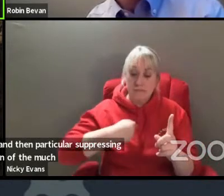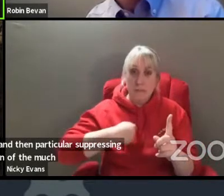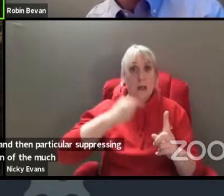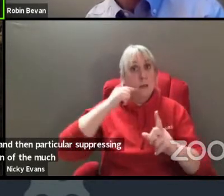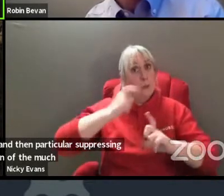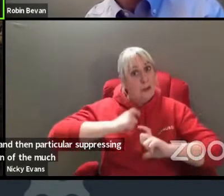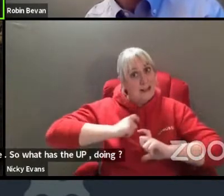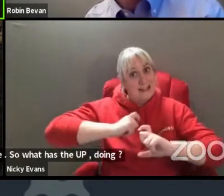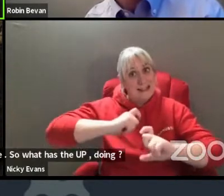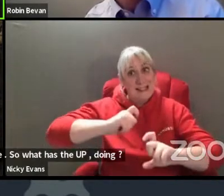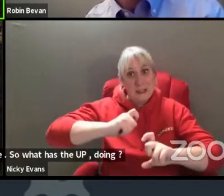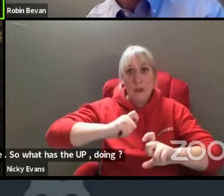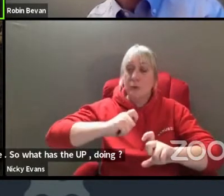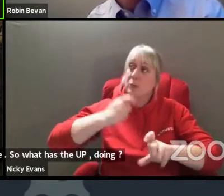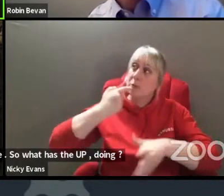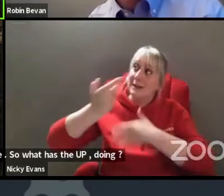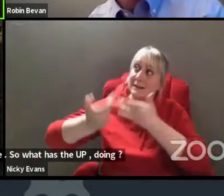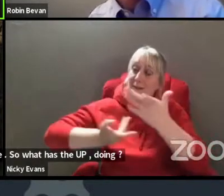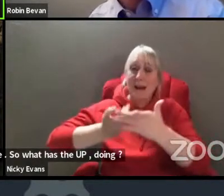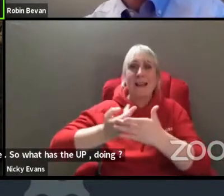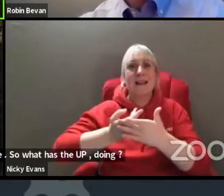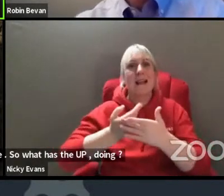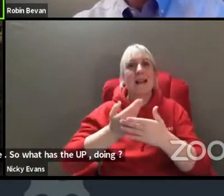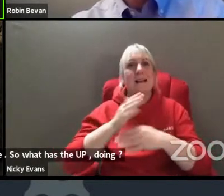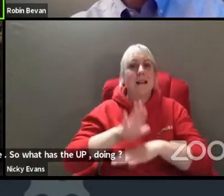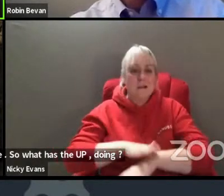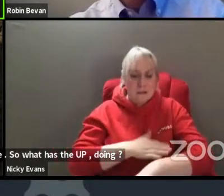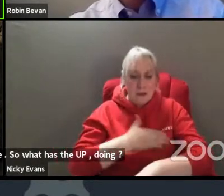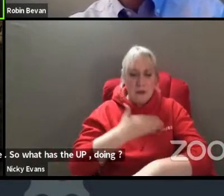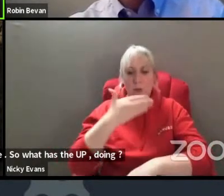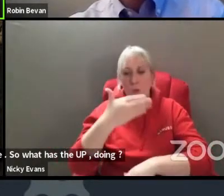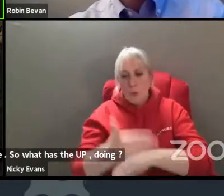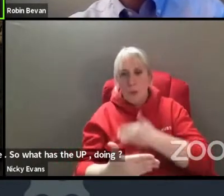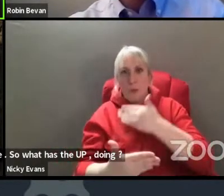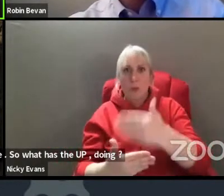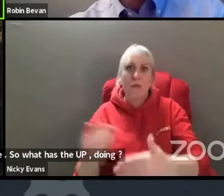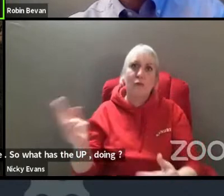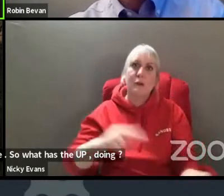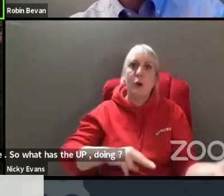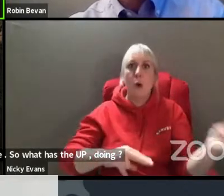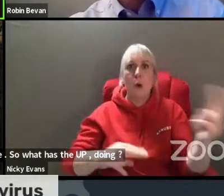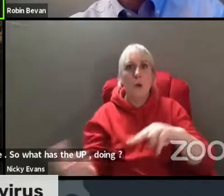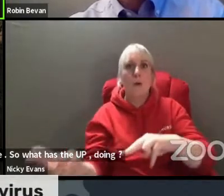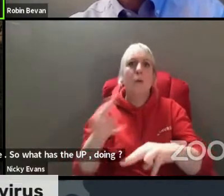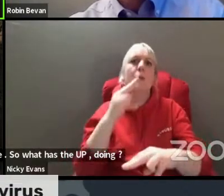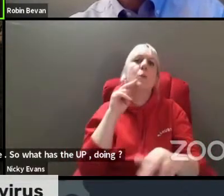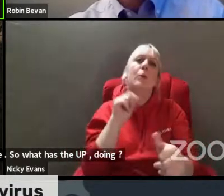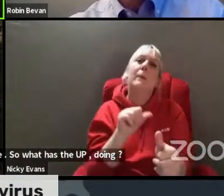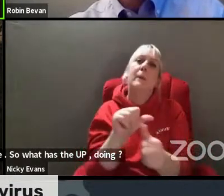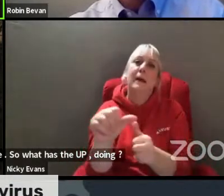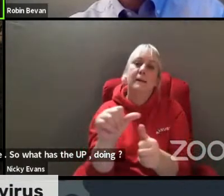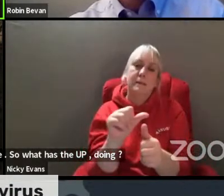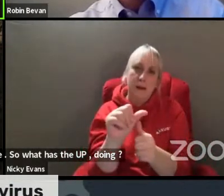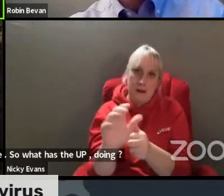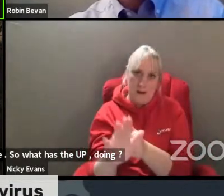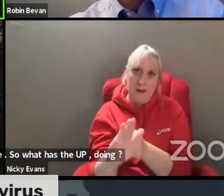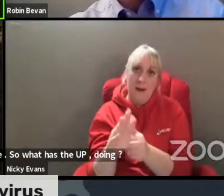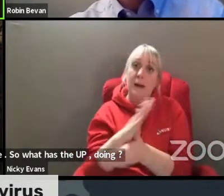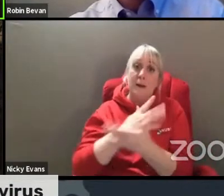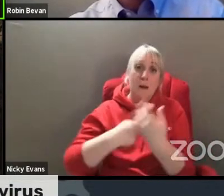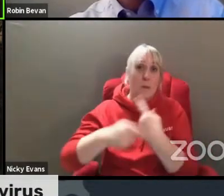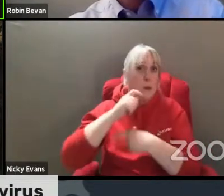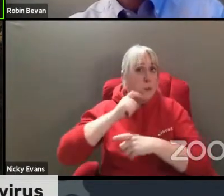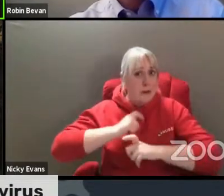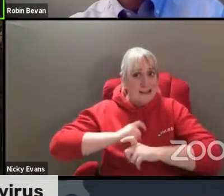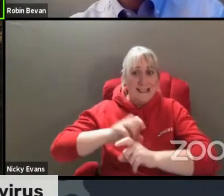the case that a staggered return to schools would have been safer and better. So we will continue to campaign for